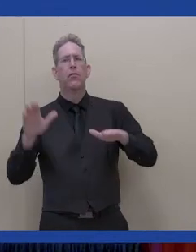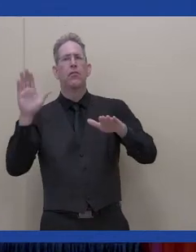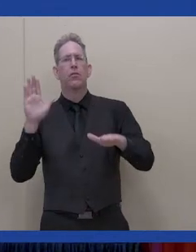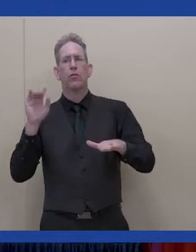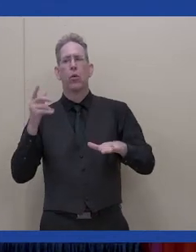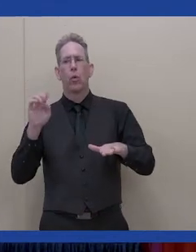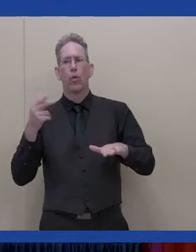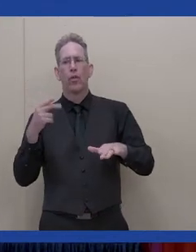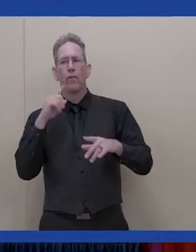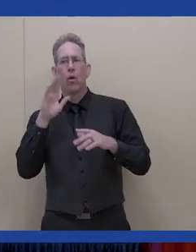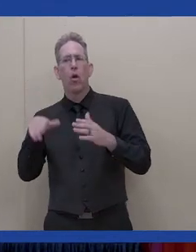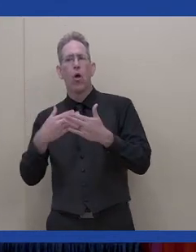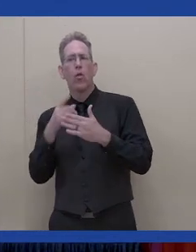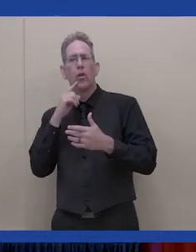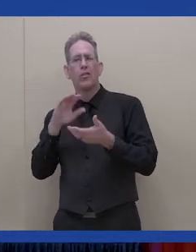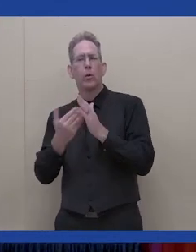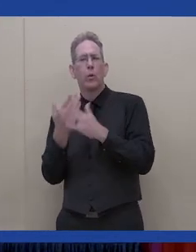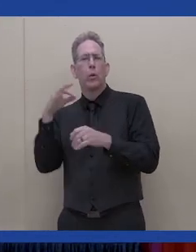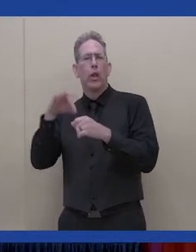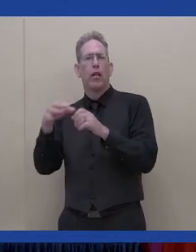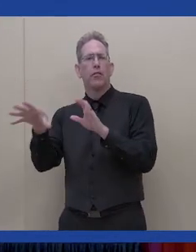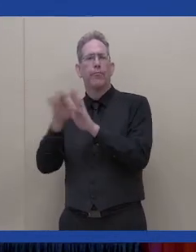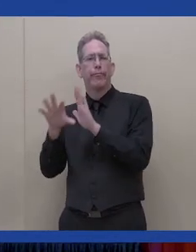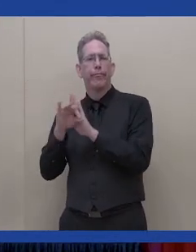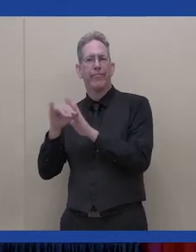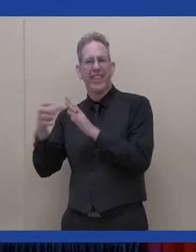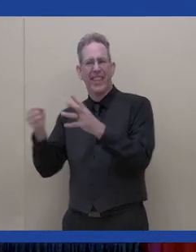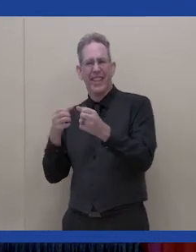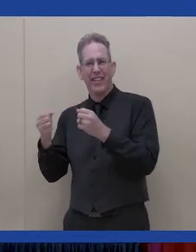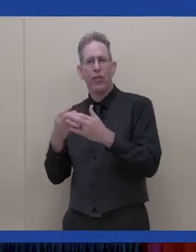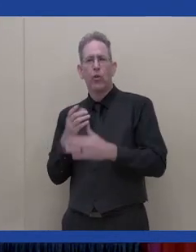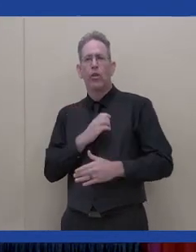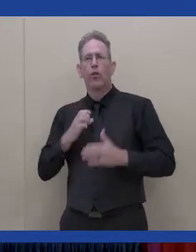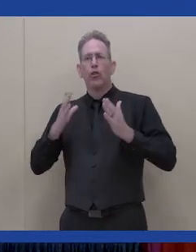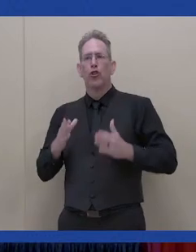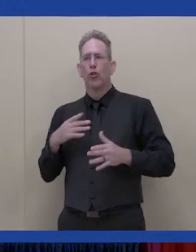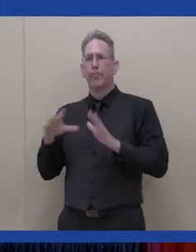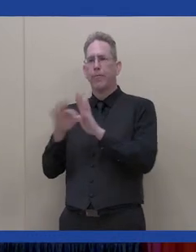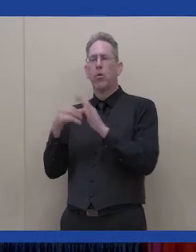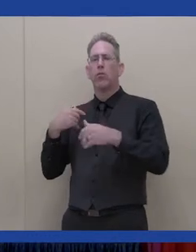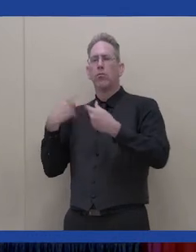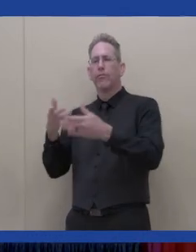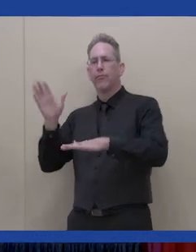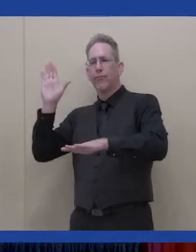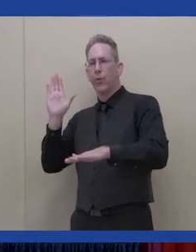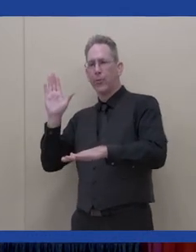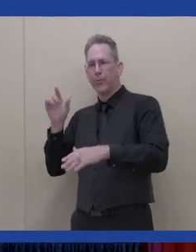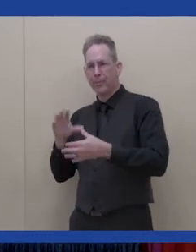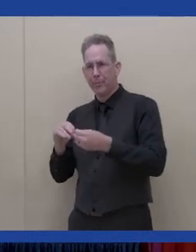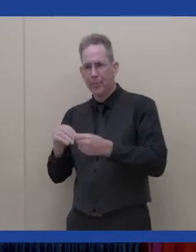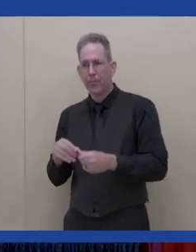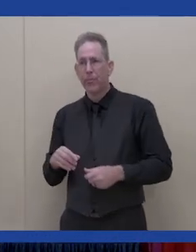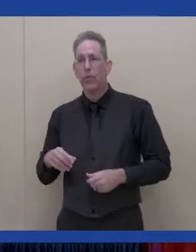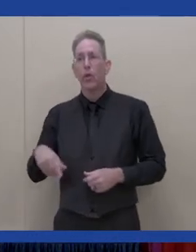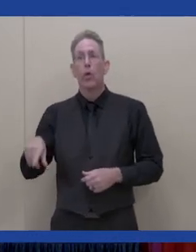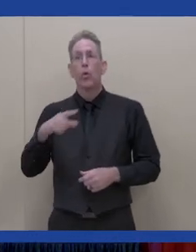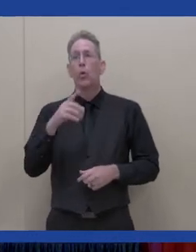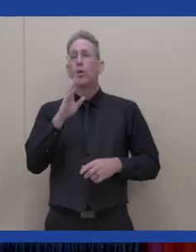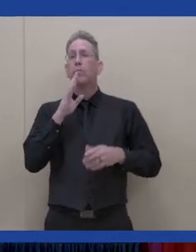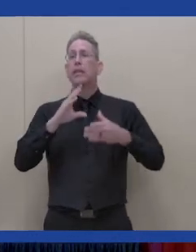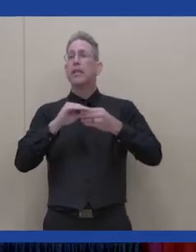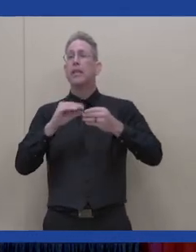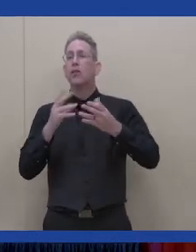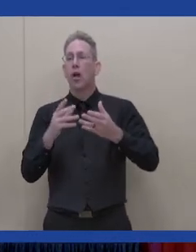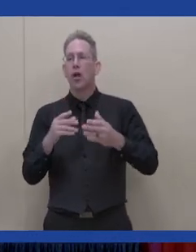newly elected and re-elected city councilors. And our new mayor will administer the oath.